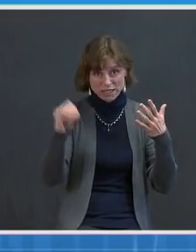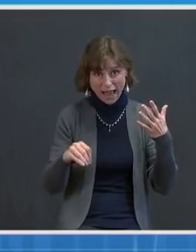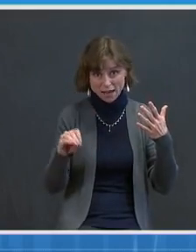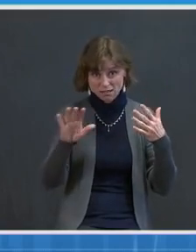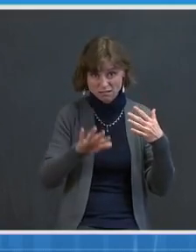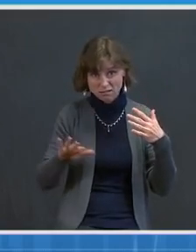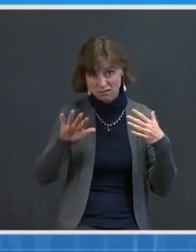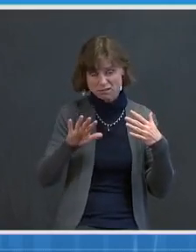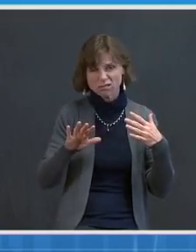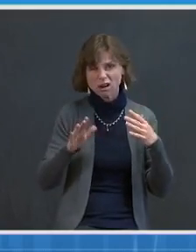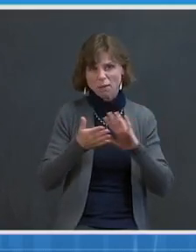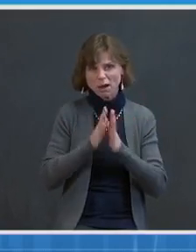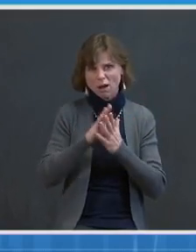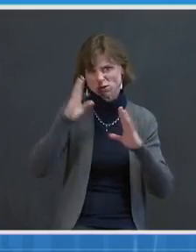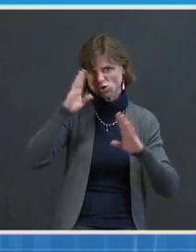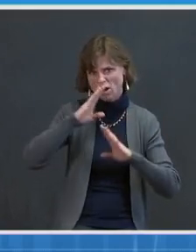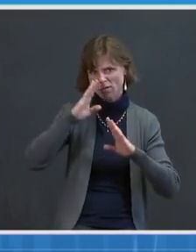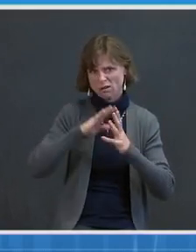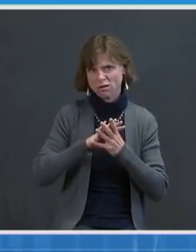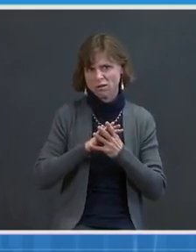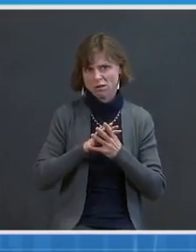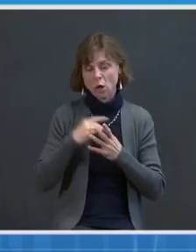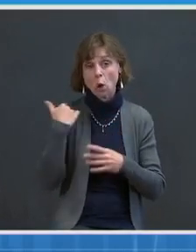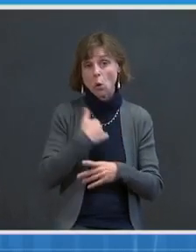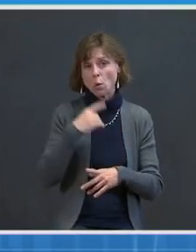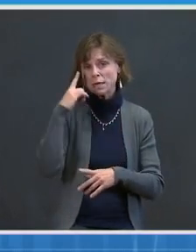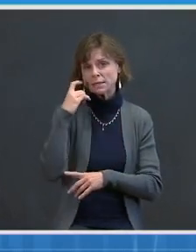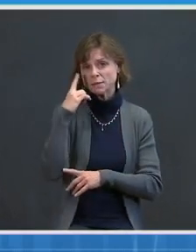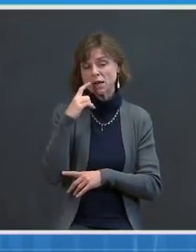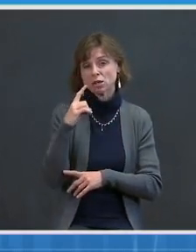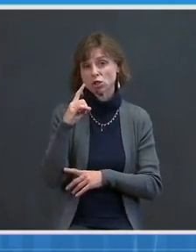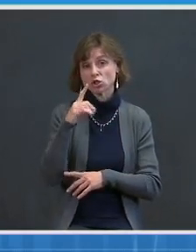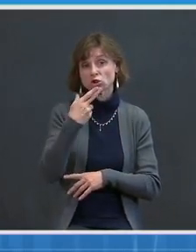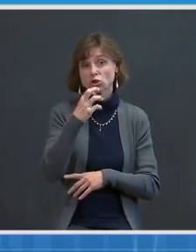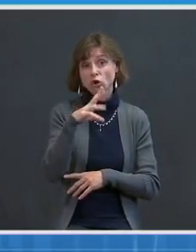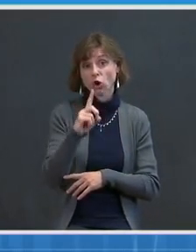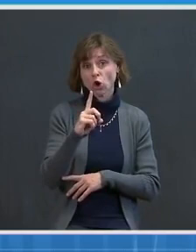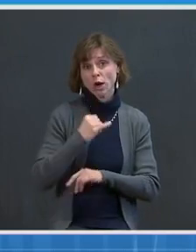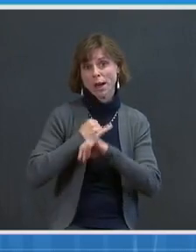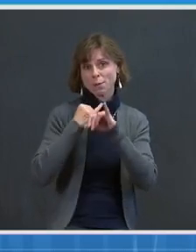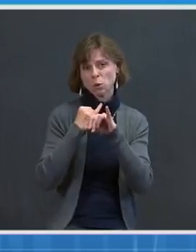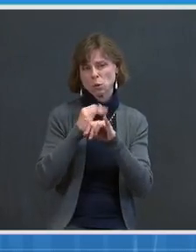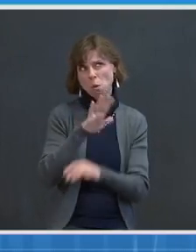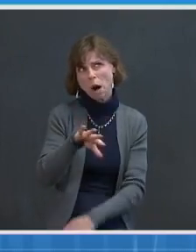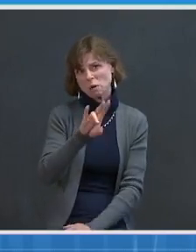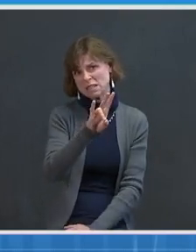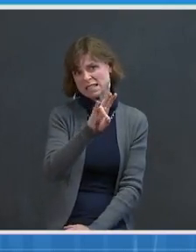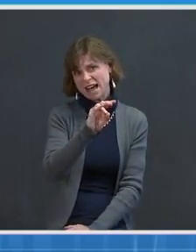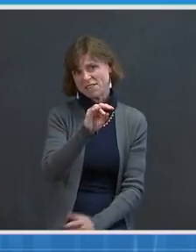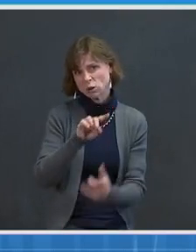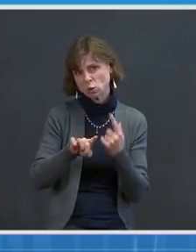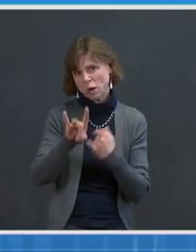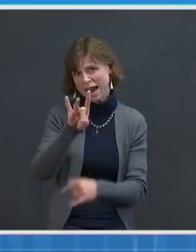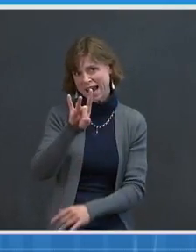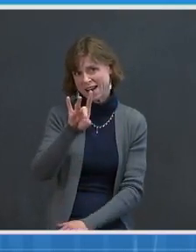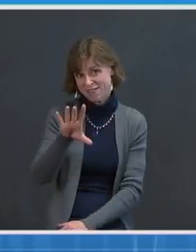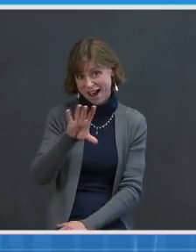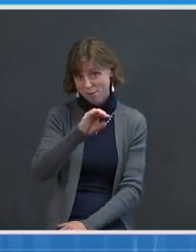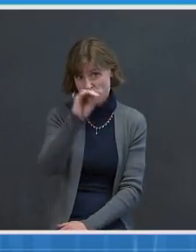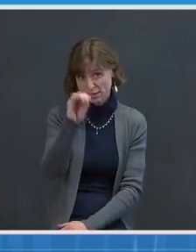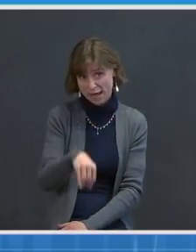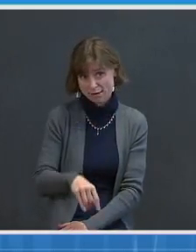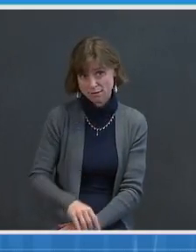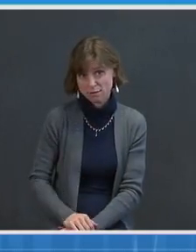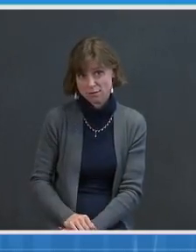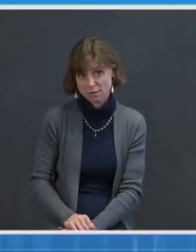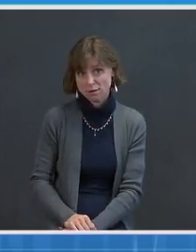it's purely a speculation, that the herd immunity level will be about 70 to 85%. And that's the